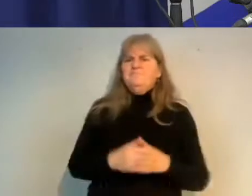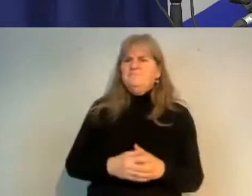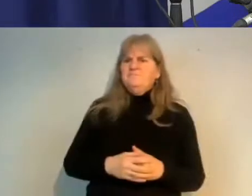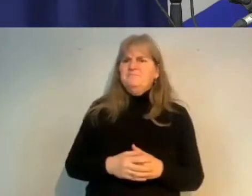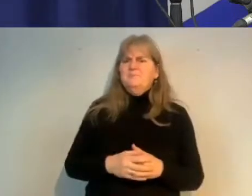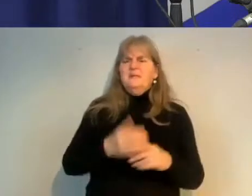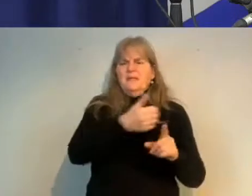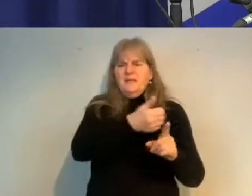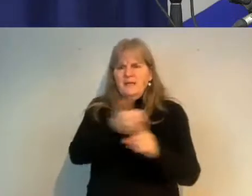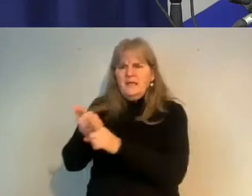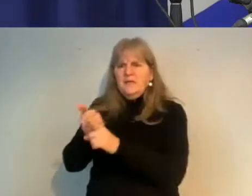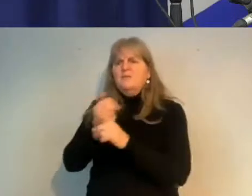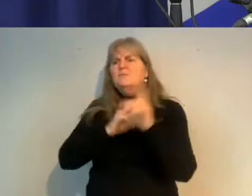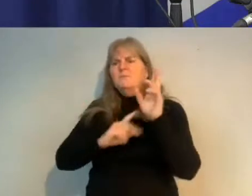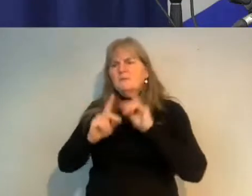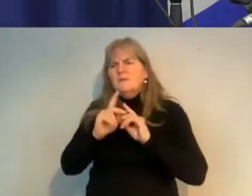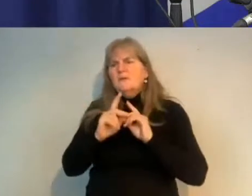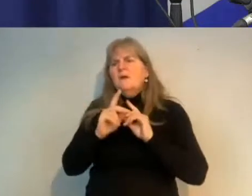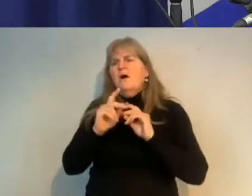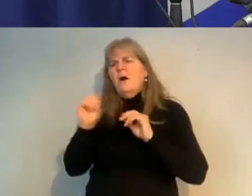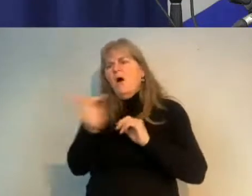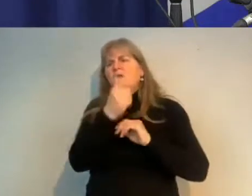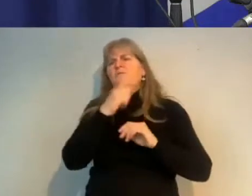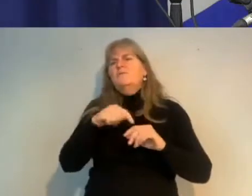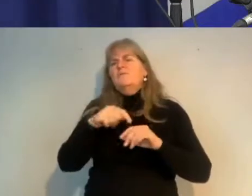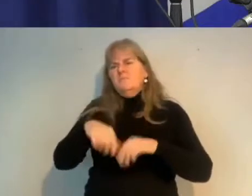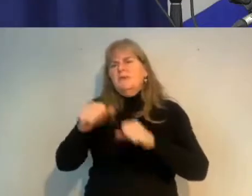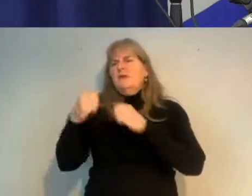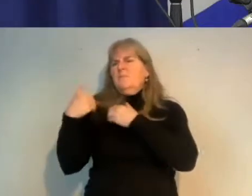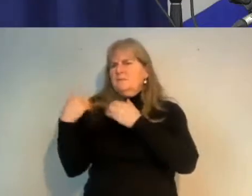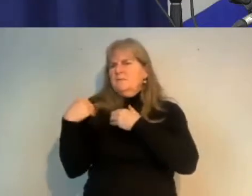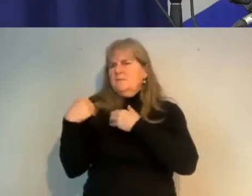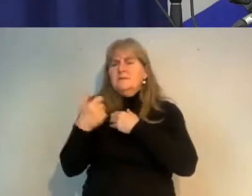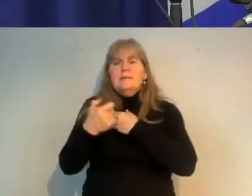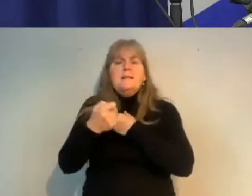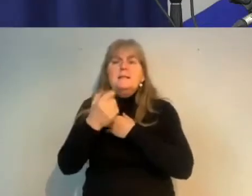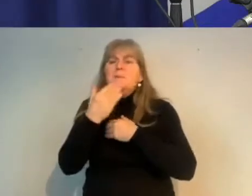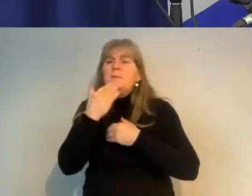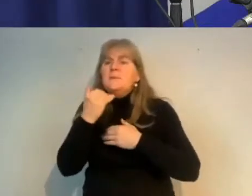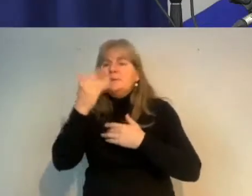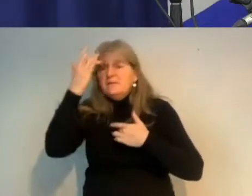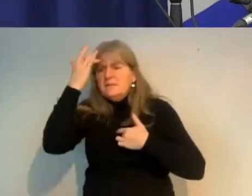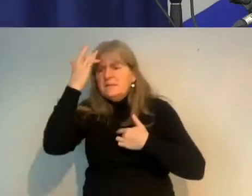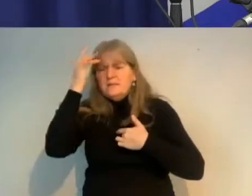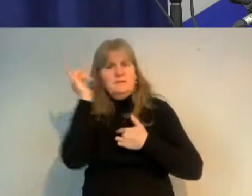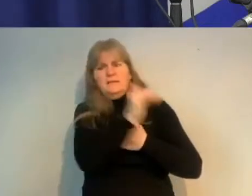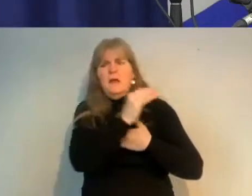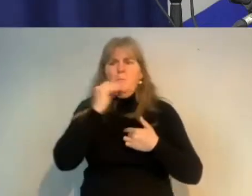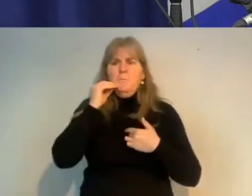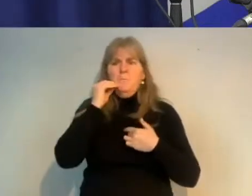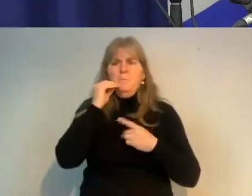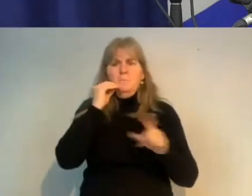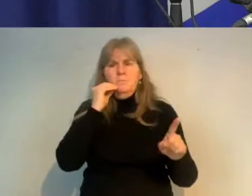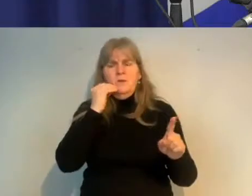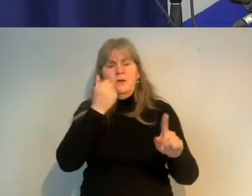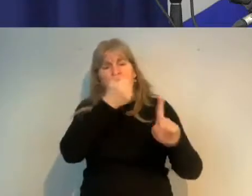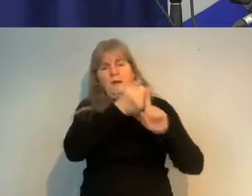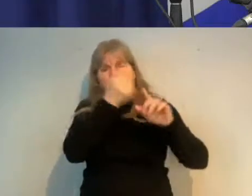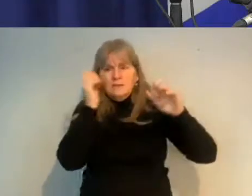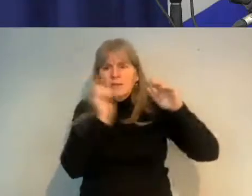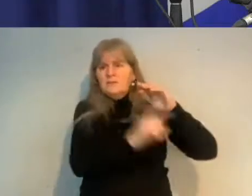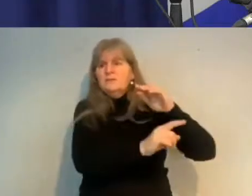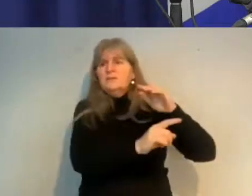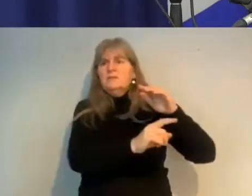by keeping anyone, even with the slightest symptoms, out of schools, staying home, isolating when we need to, and being